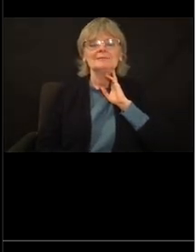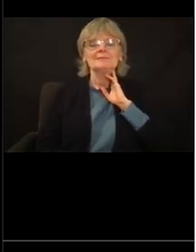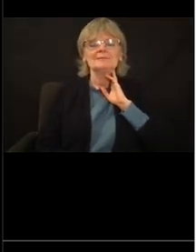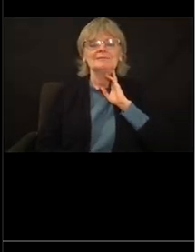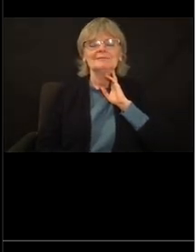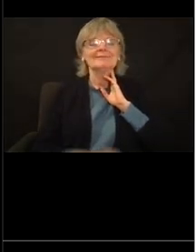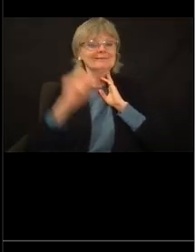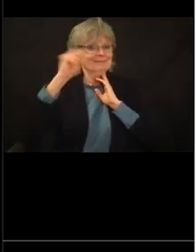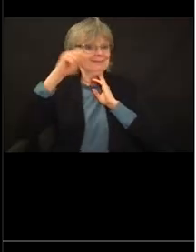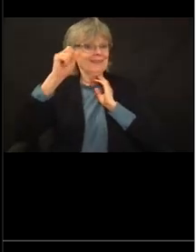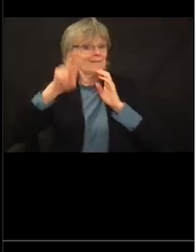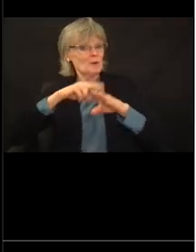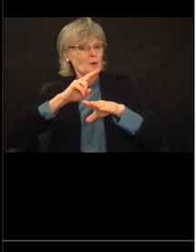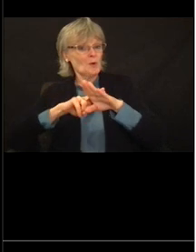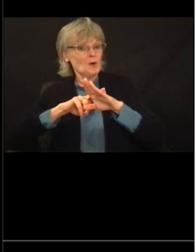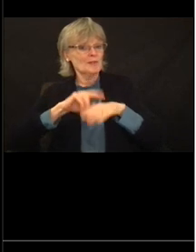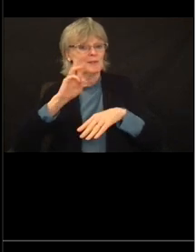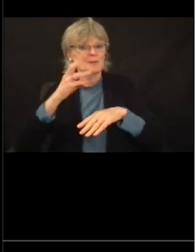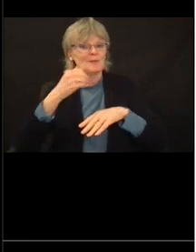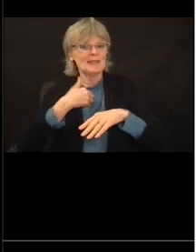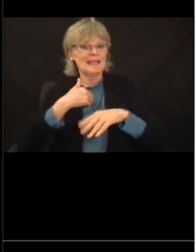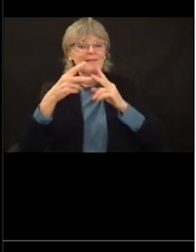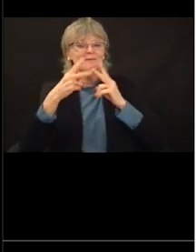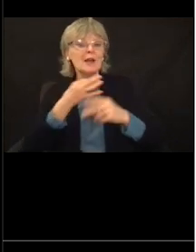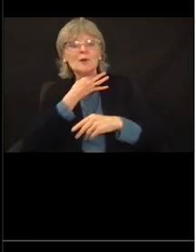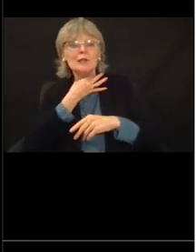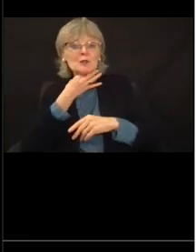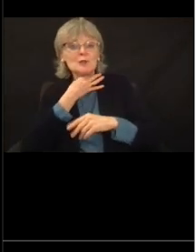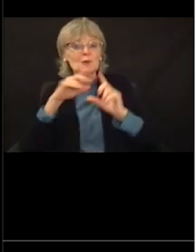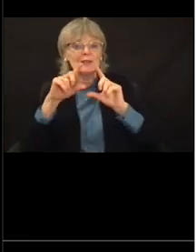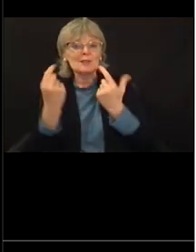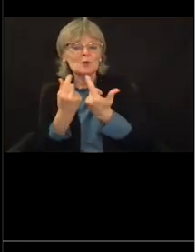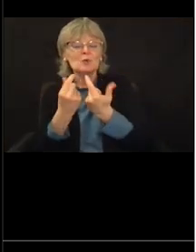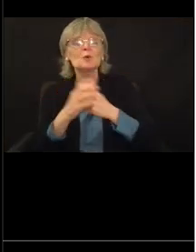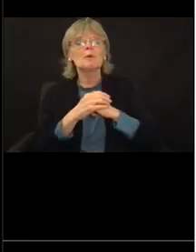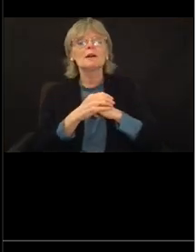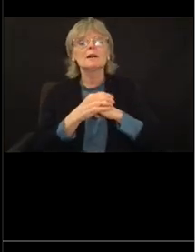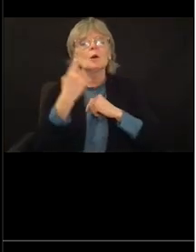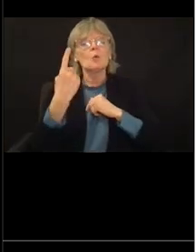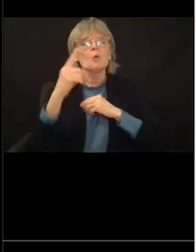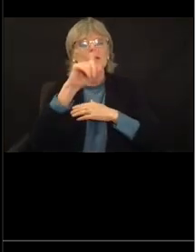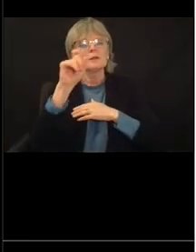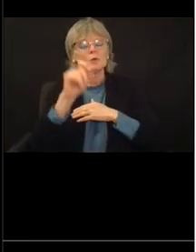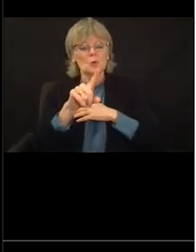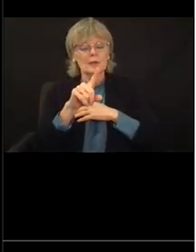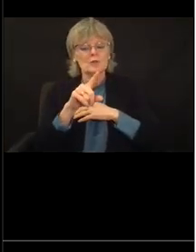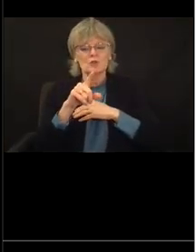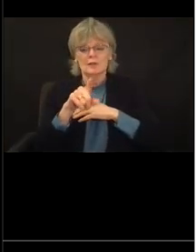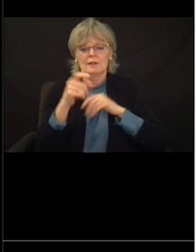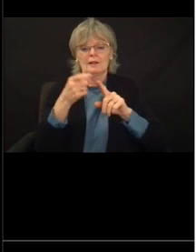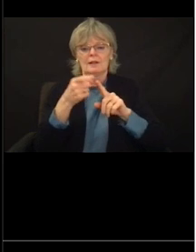are questions, Wendy. We have a very savvy, inquisitive group. So one question that came in from